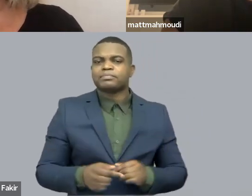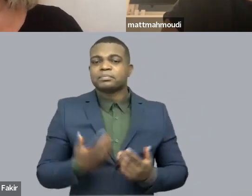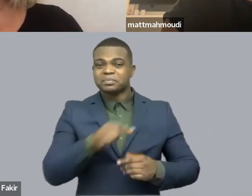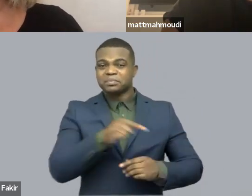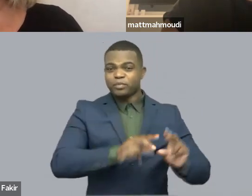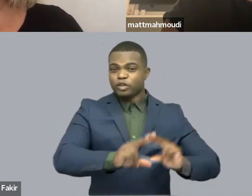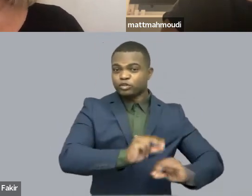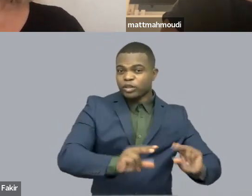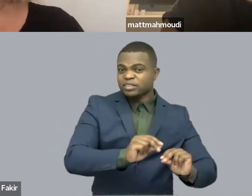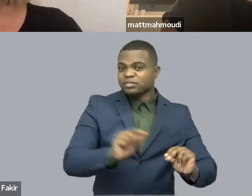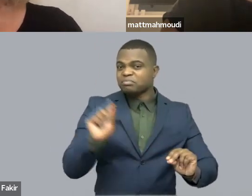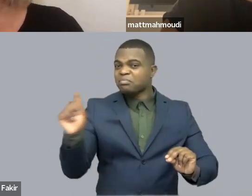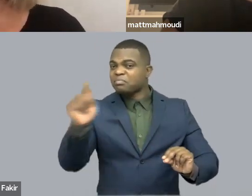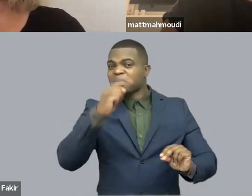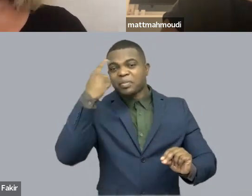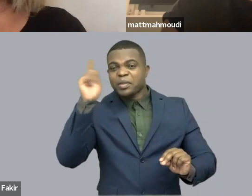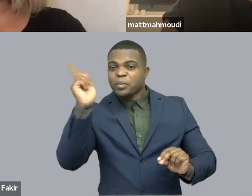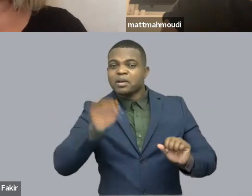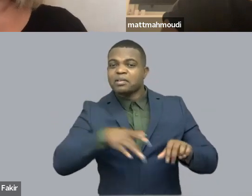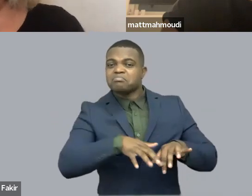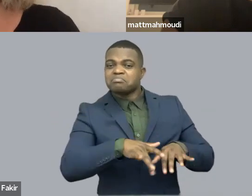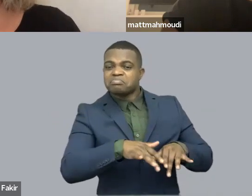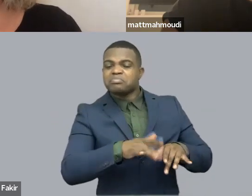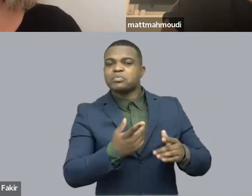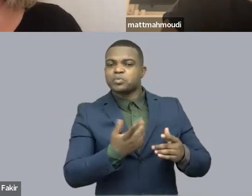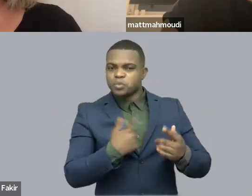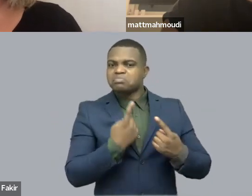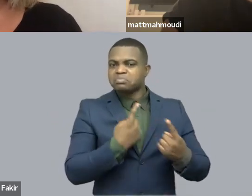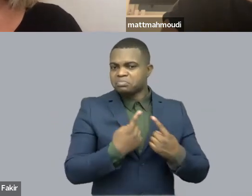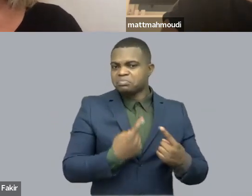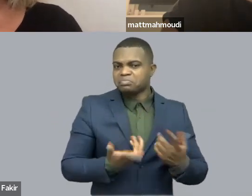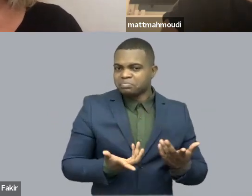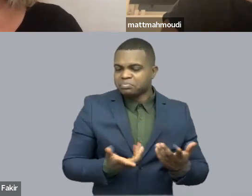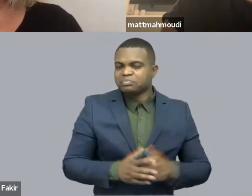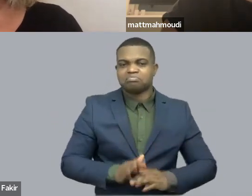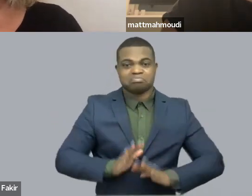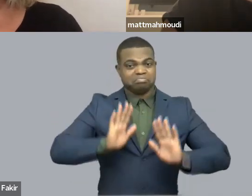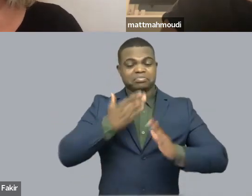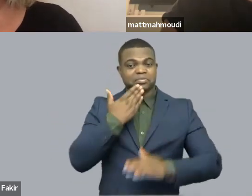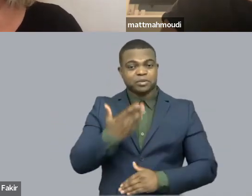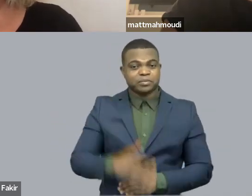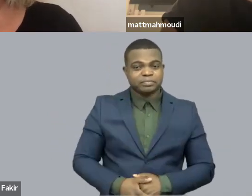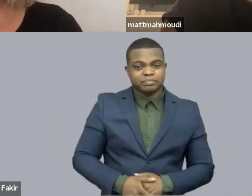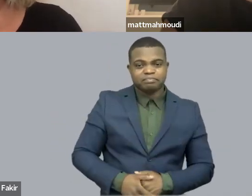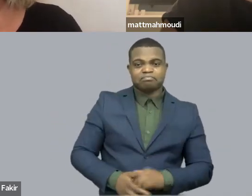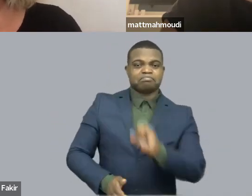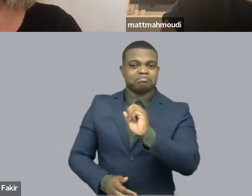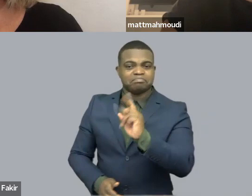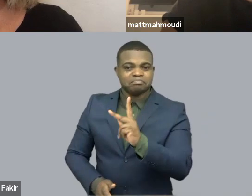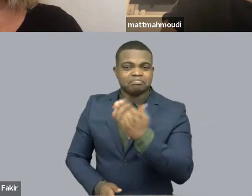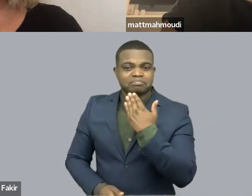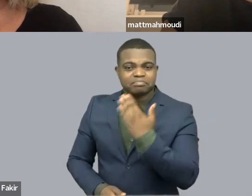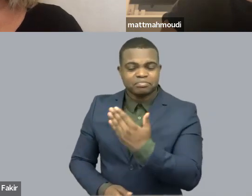Okay, yeah, thank you for that. And as Matt said, please feel free to use the chat to throw your thoughts into the